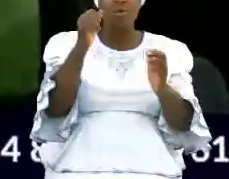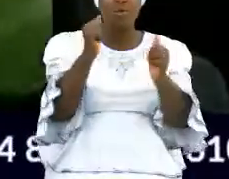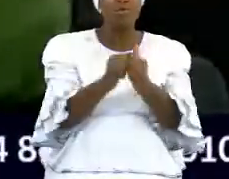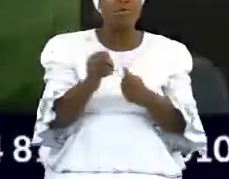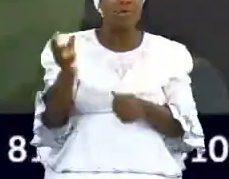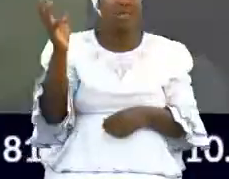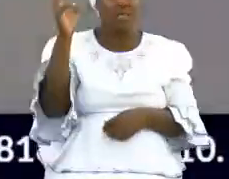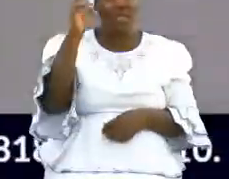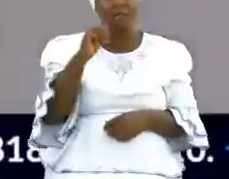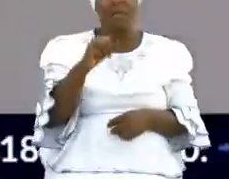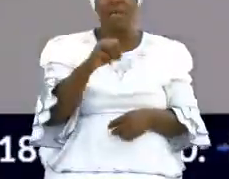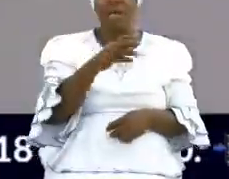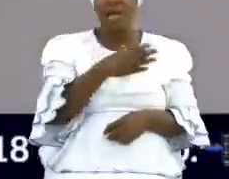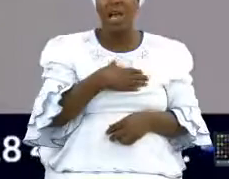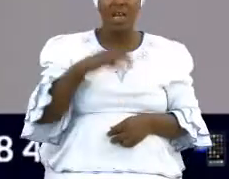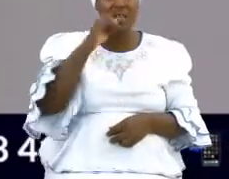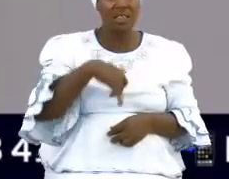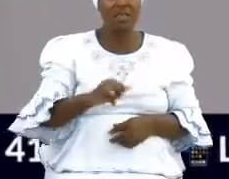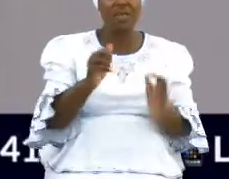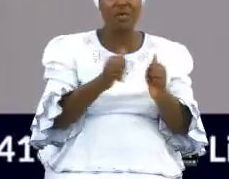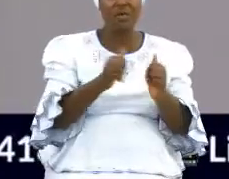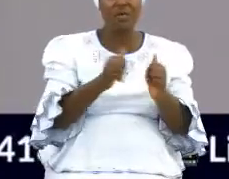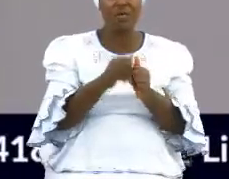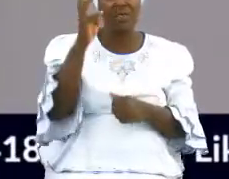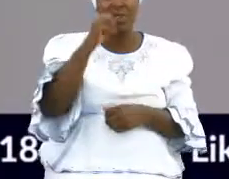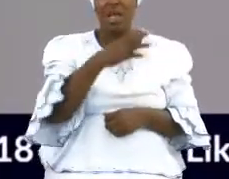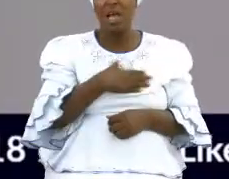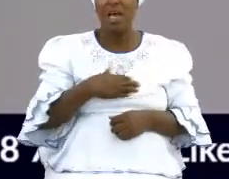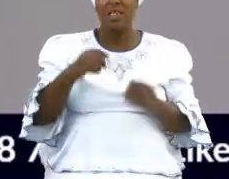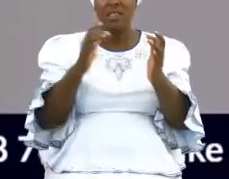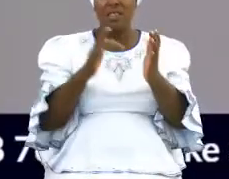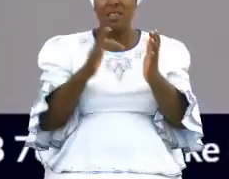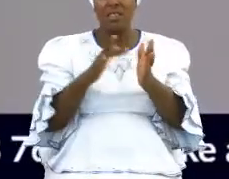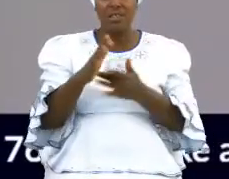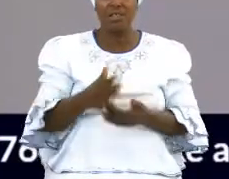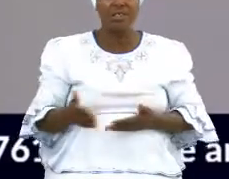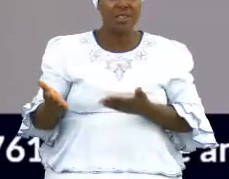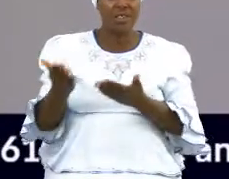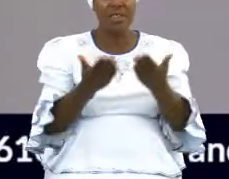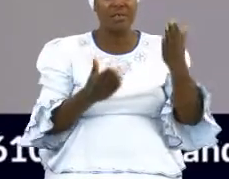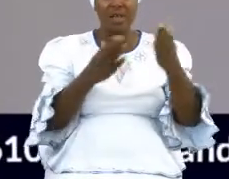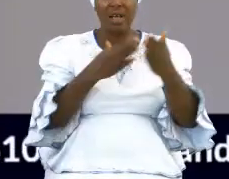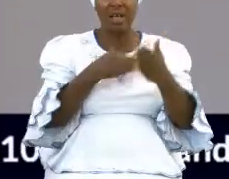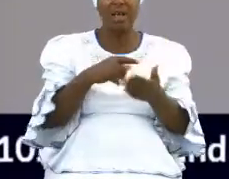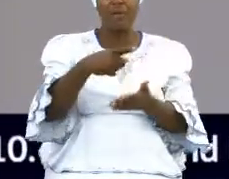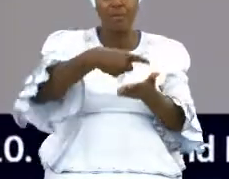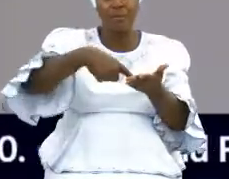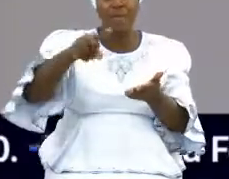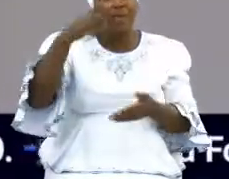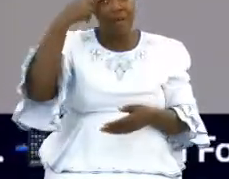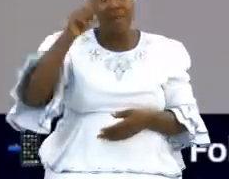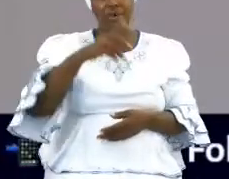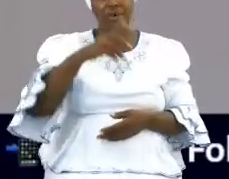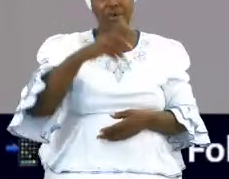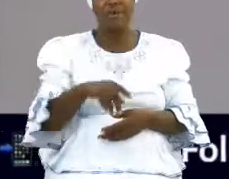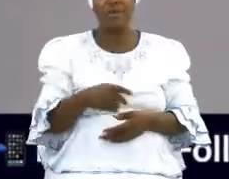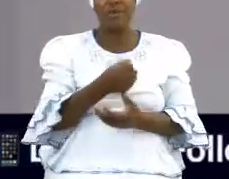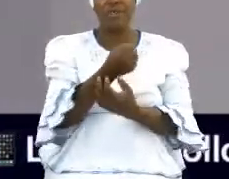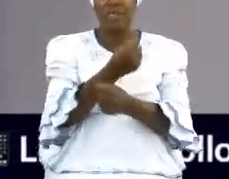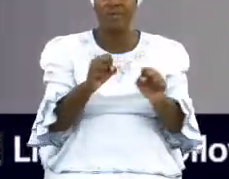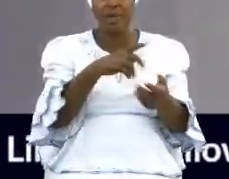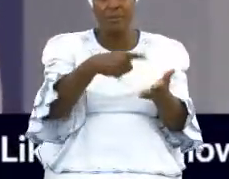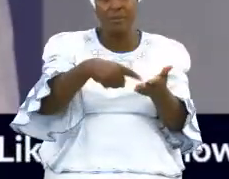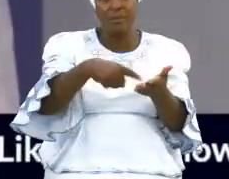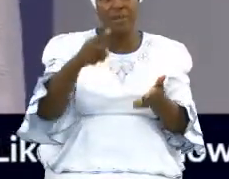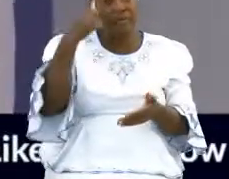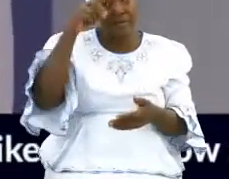is still with him, and Jesus sacrificed and paid for your redemption and paid for your healing. And